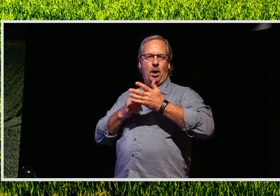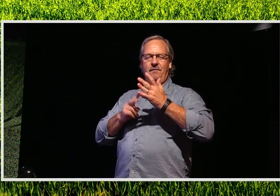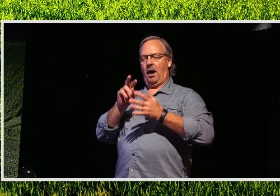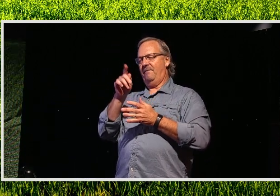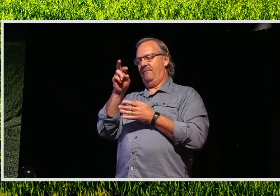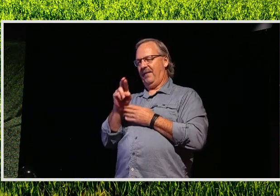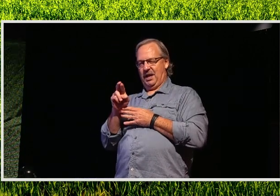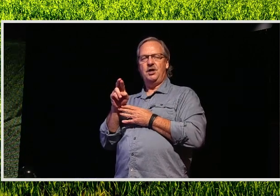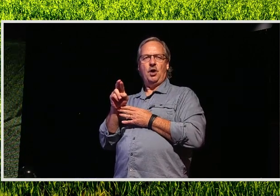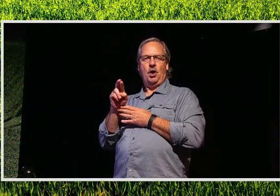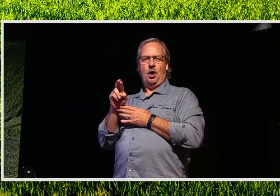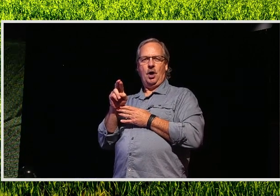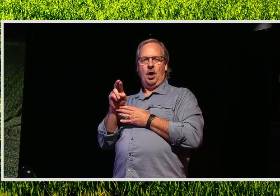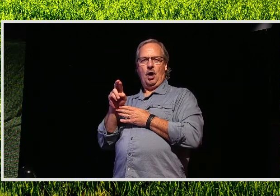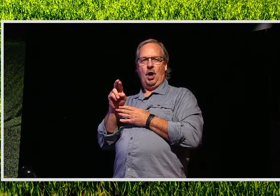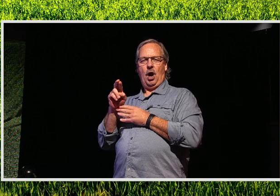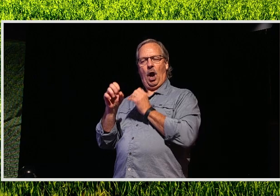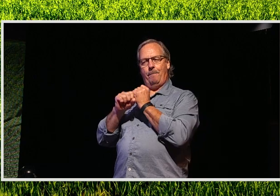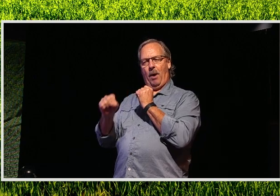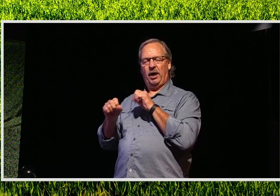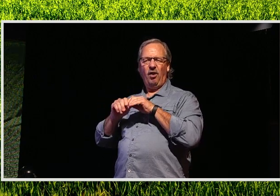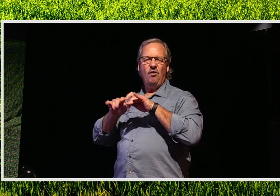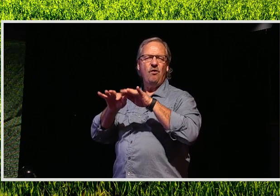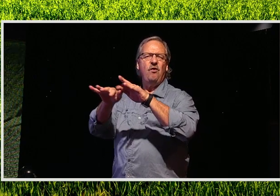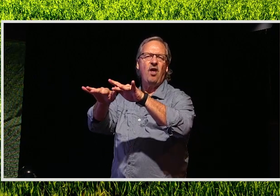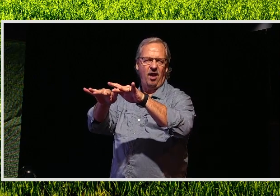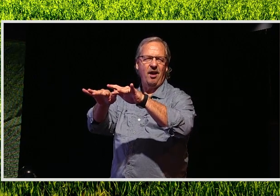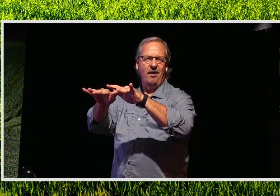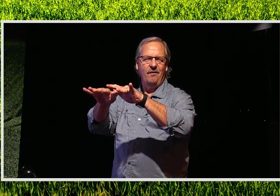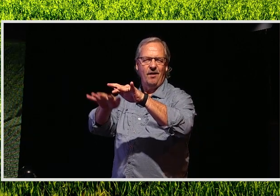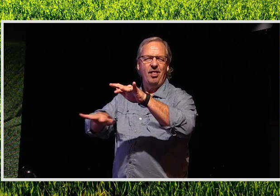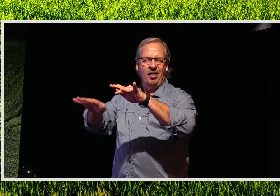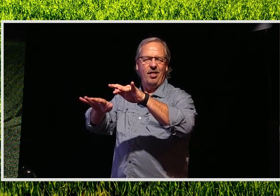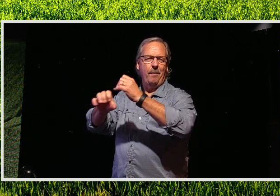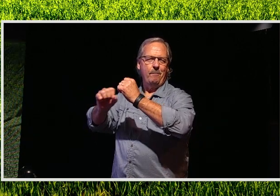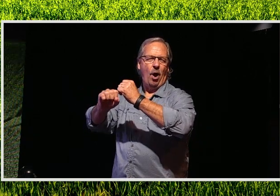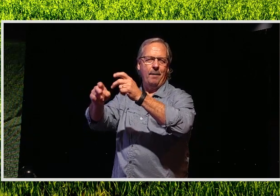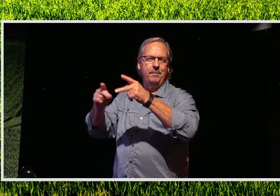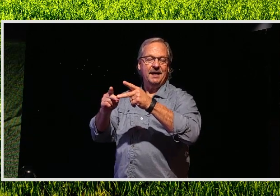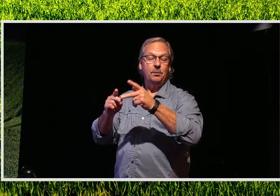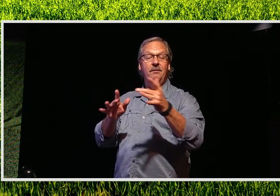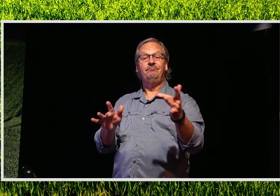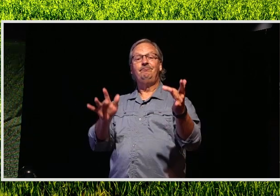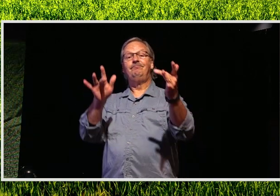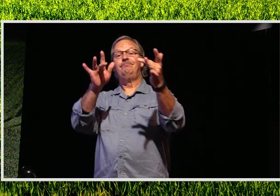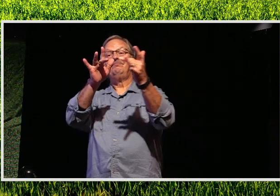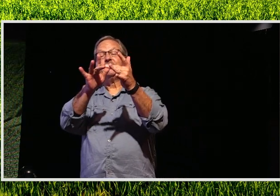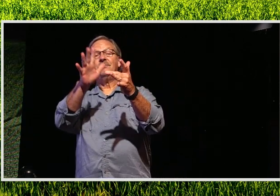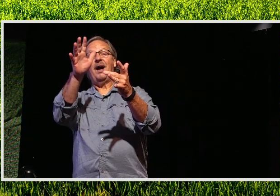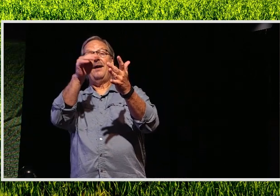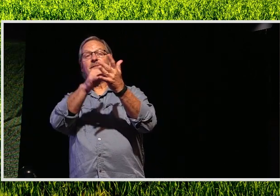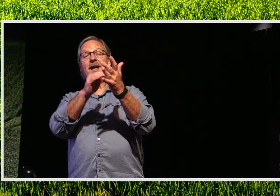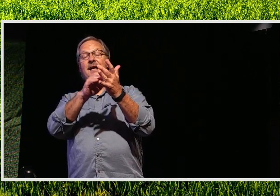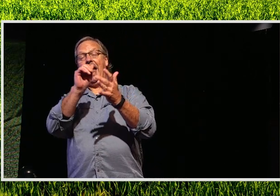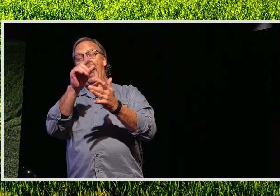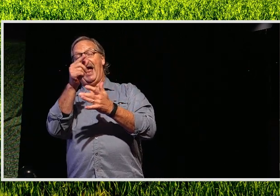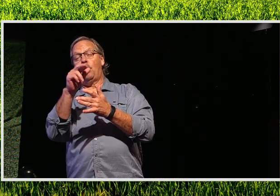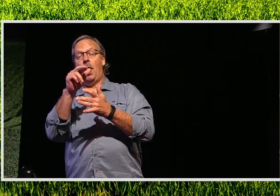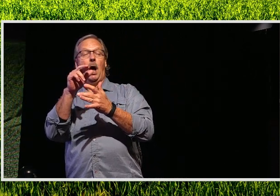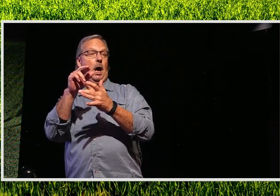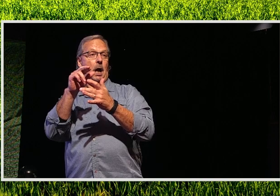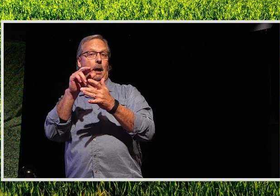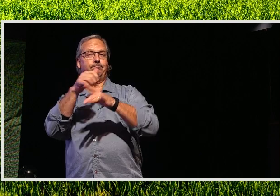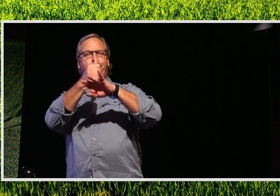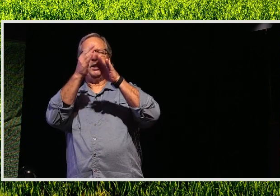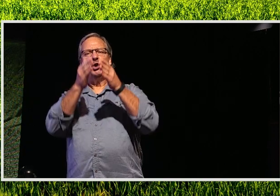marketing funnel for the ChopLocal marketplace. And so far, we've reached nearly 5,000 agripreneurs through ChopLocal U,